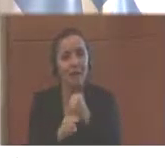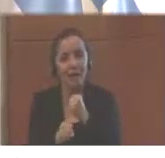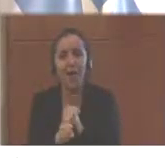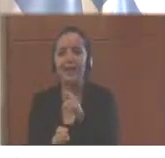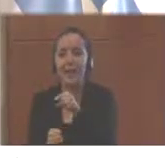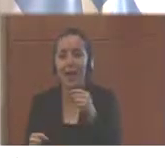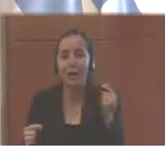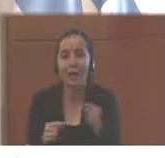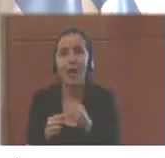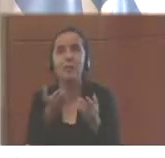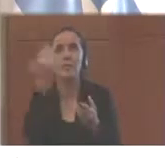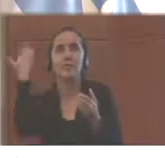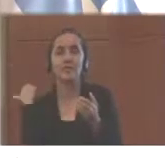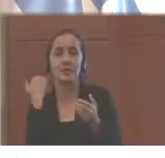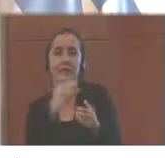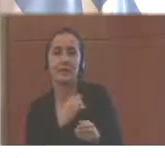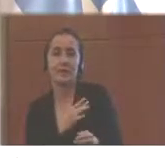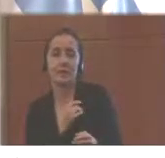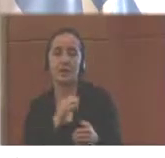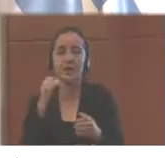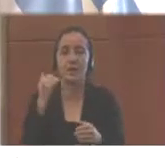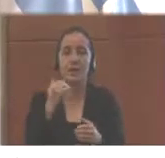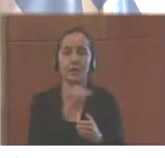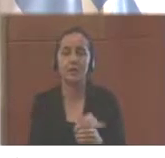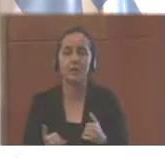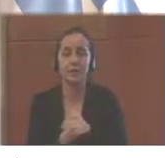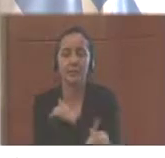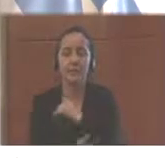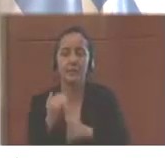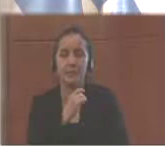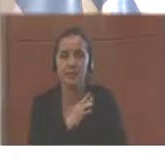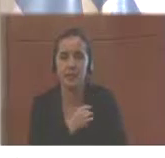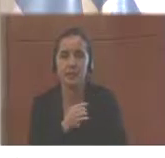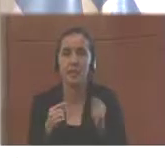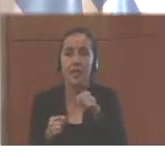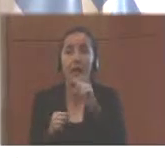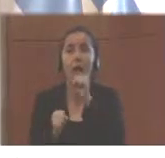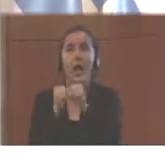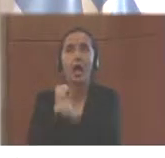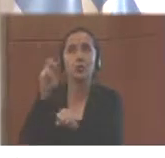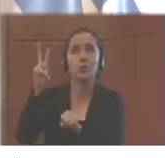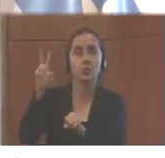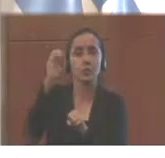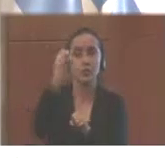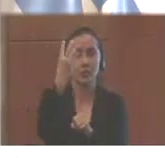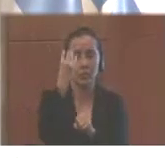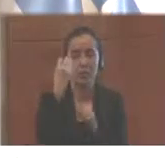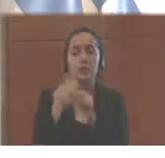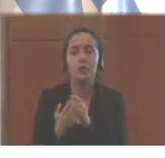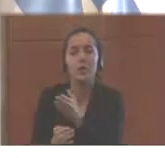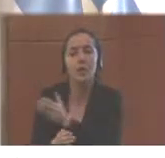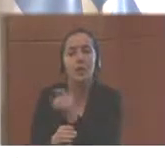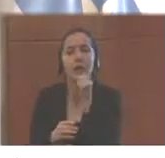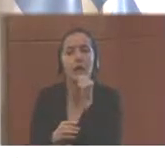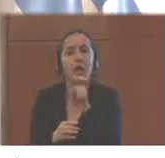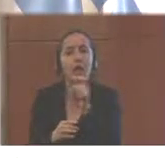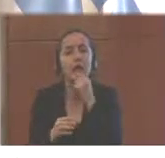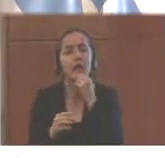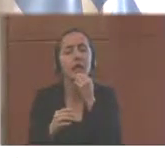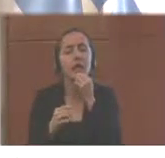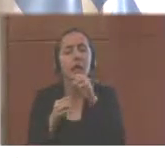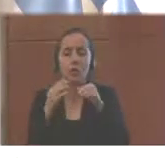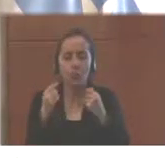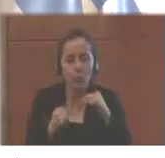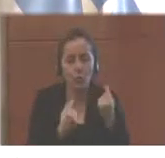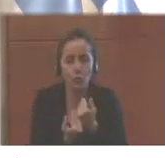force in Santiago, with the meeting in Santiago in 2014, which early 2014, where